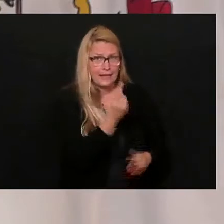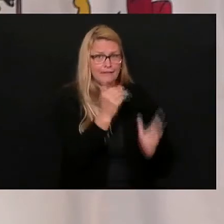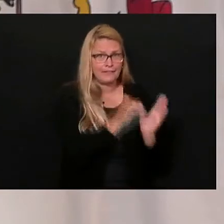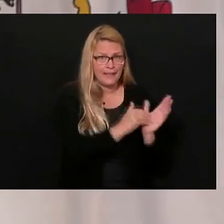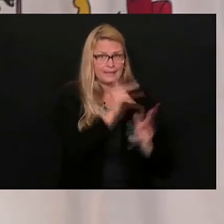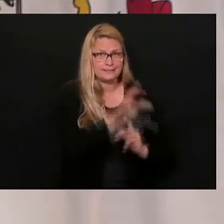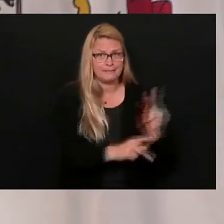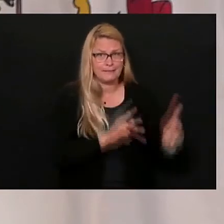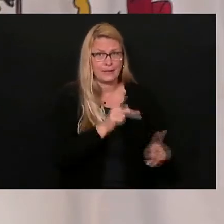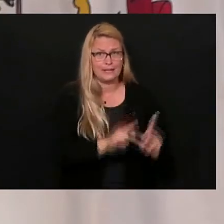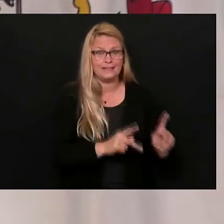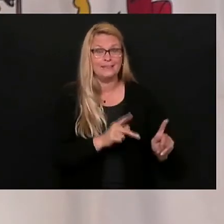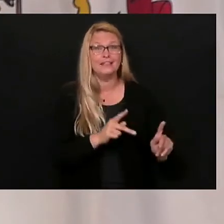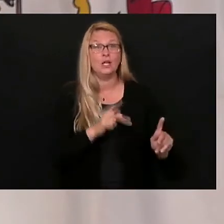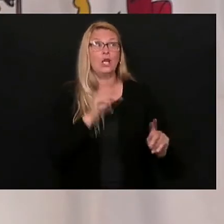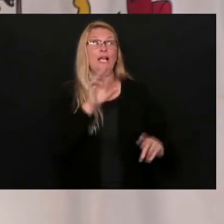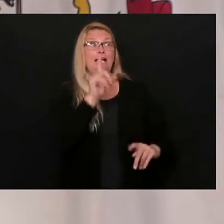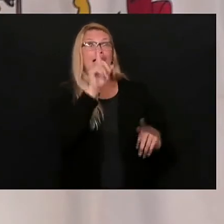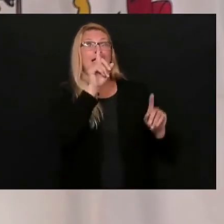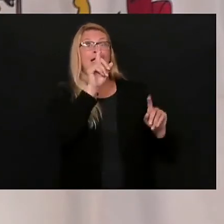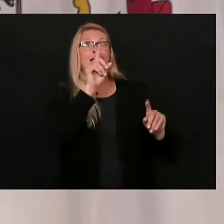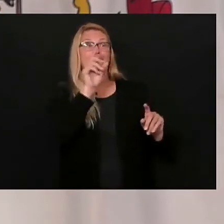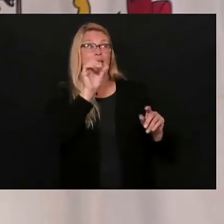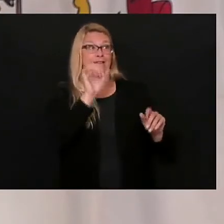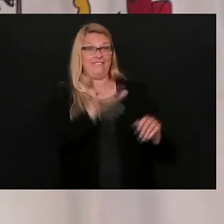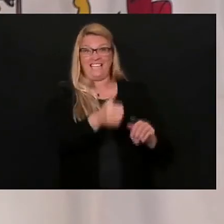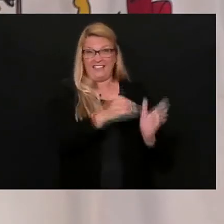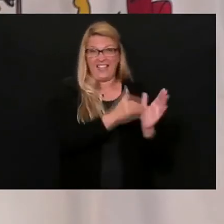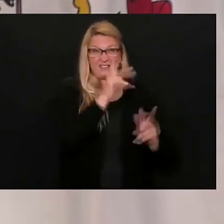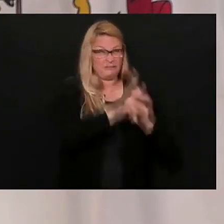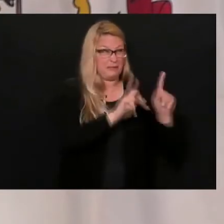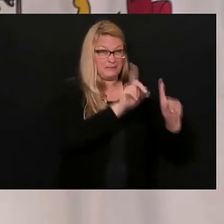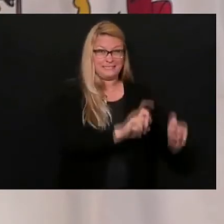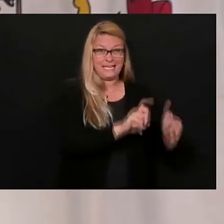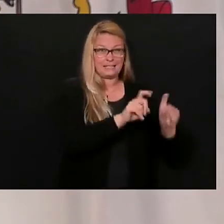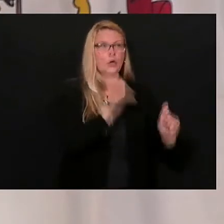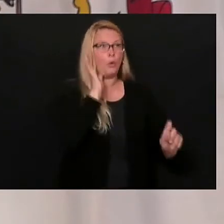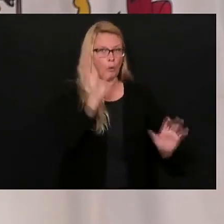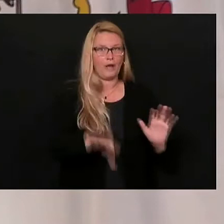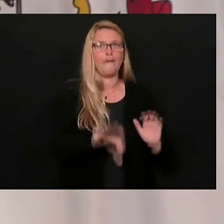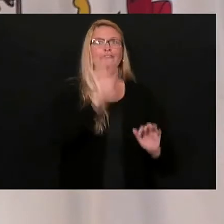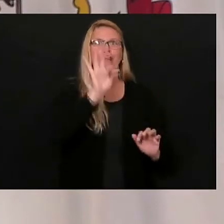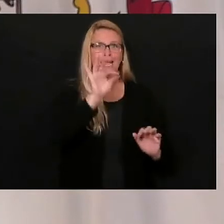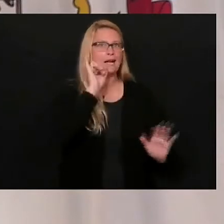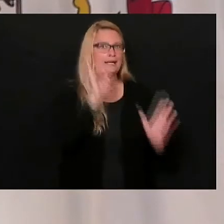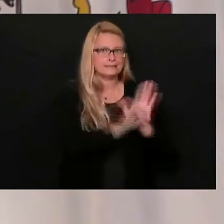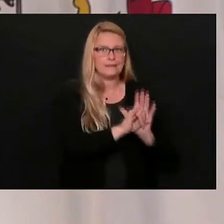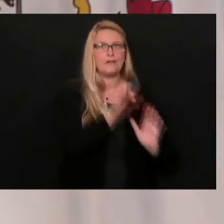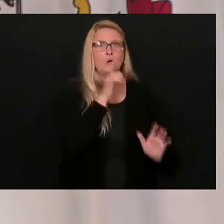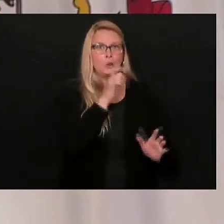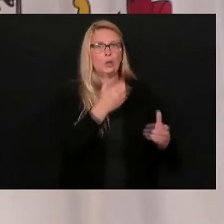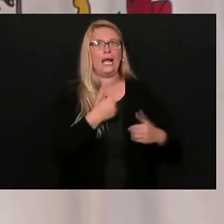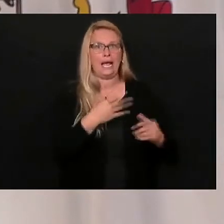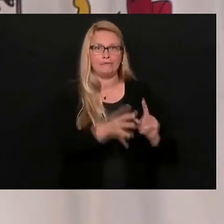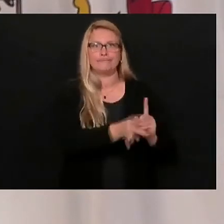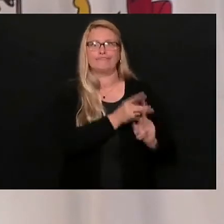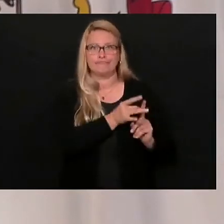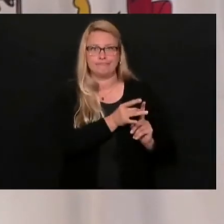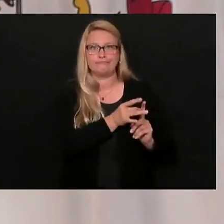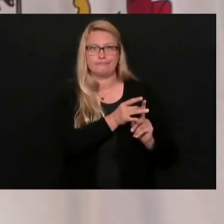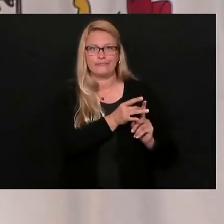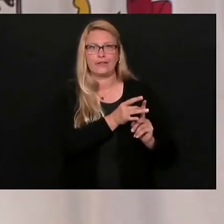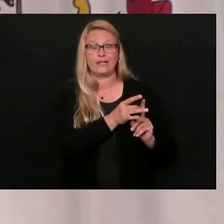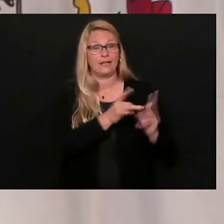10,000, and when we're testing 10,000, we're going to find people that have this dreaded disease. And